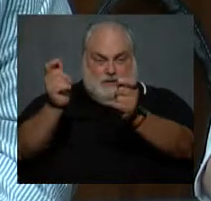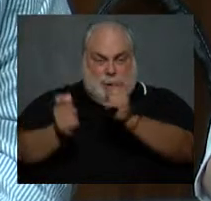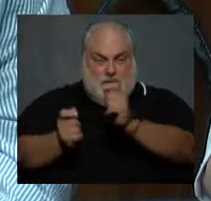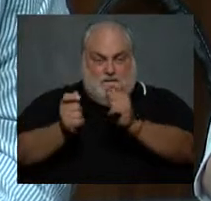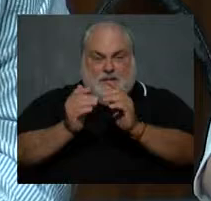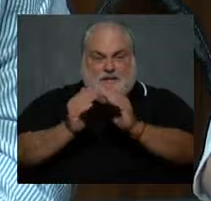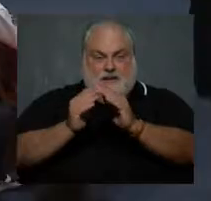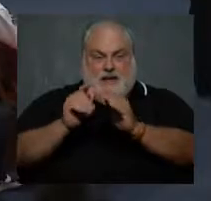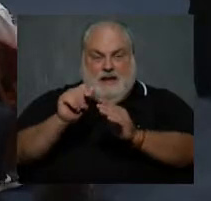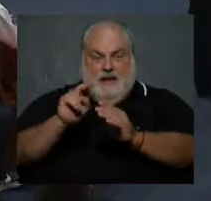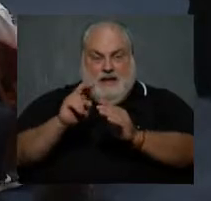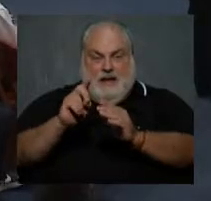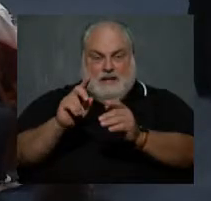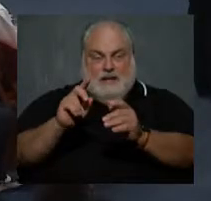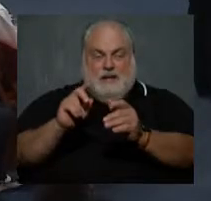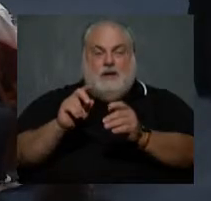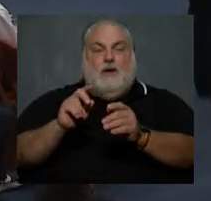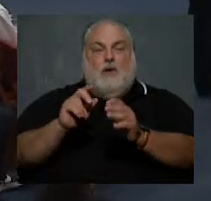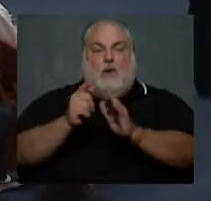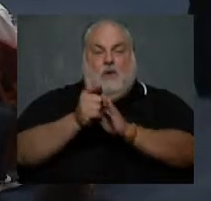from the city's land alteration ordinance.